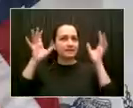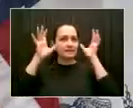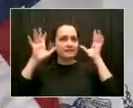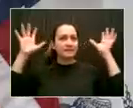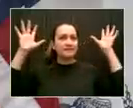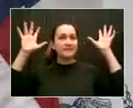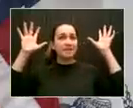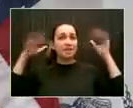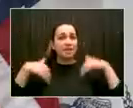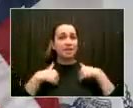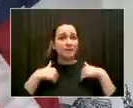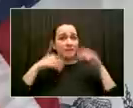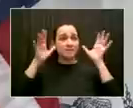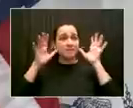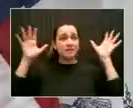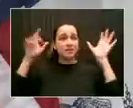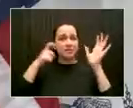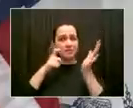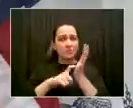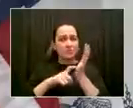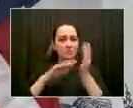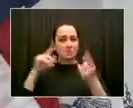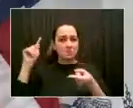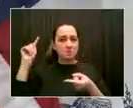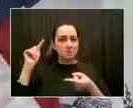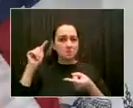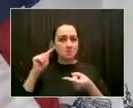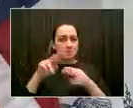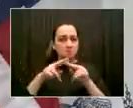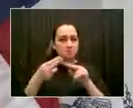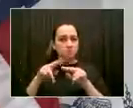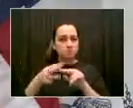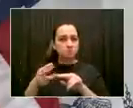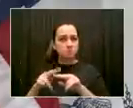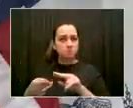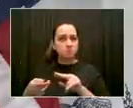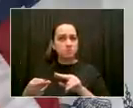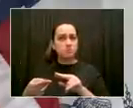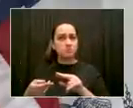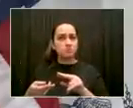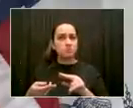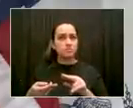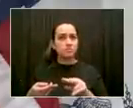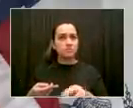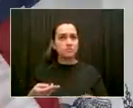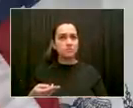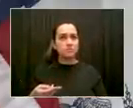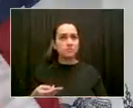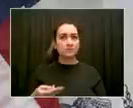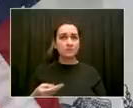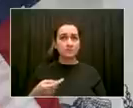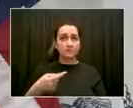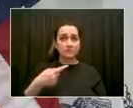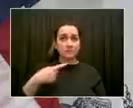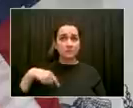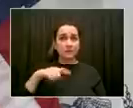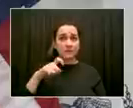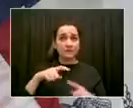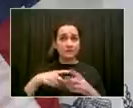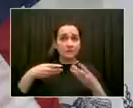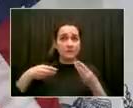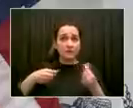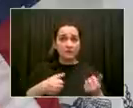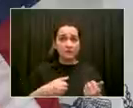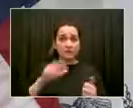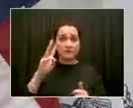it's cost double the estimated amount at about 6.6 million. And while the population has been reduced,